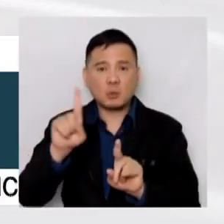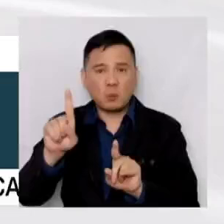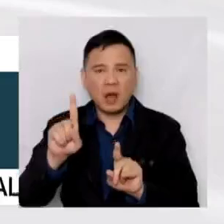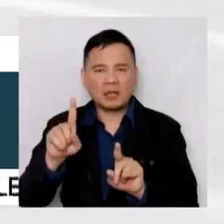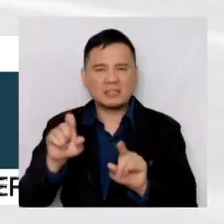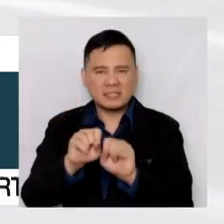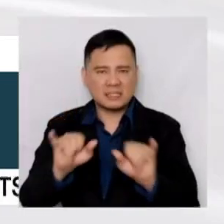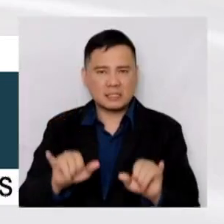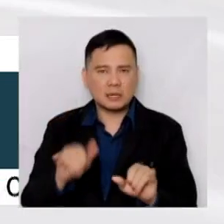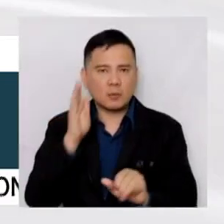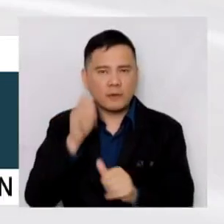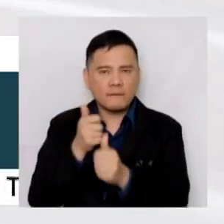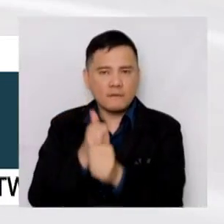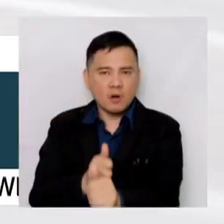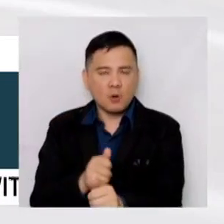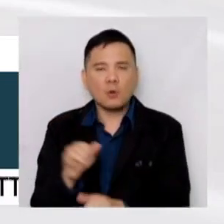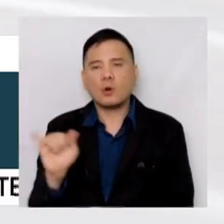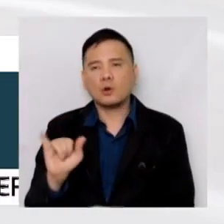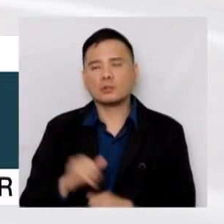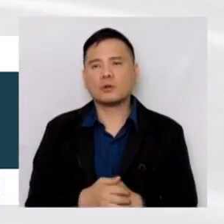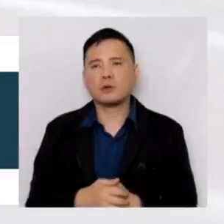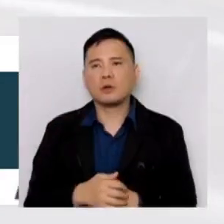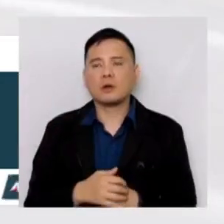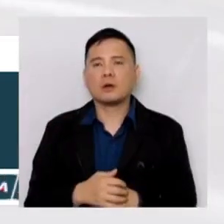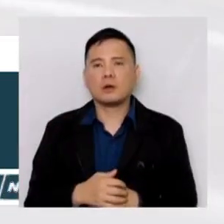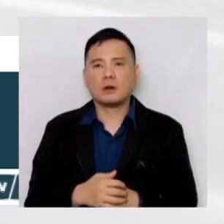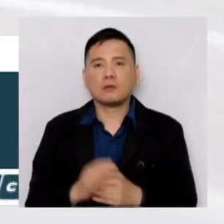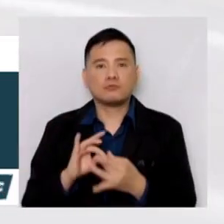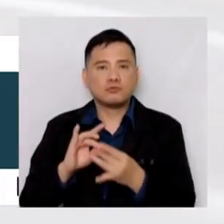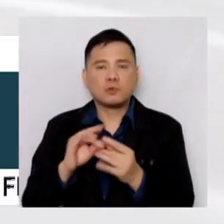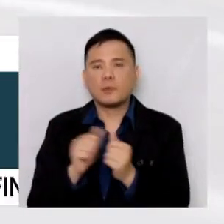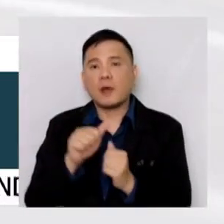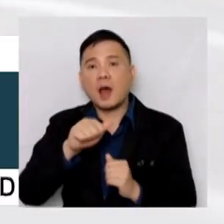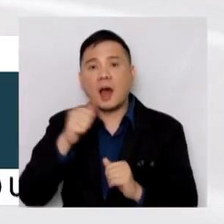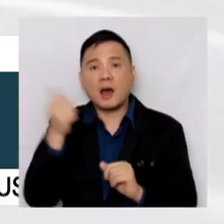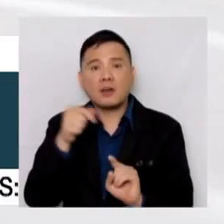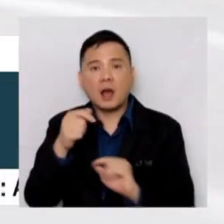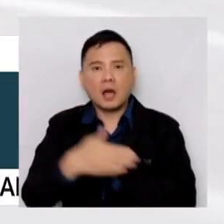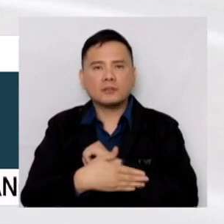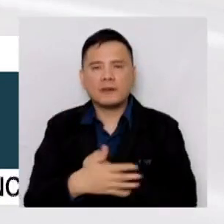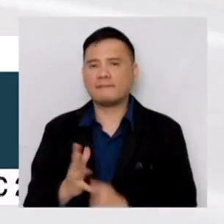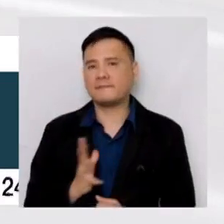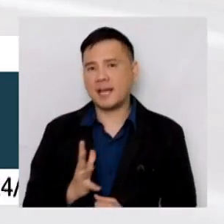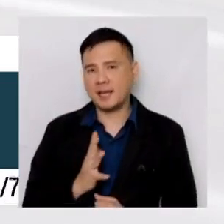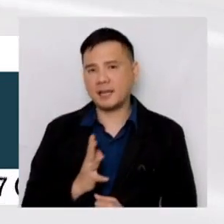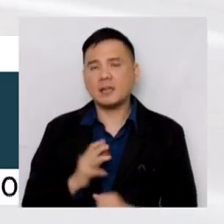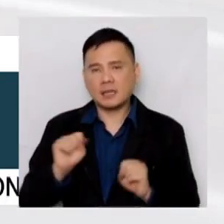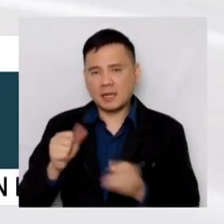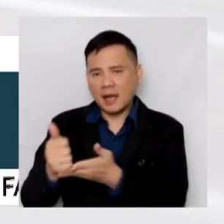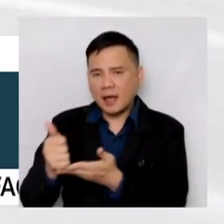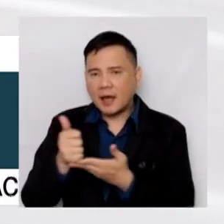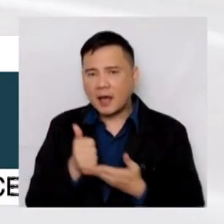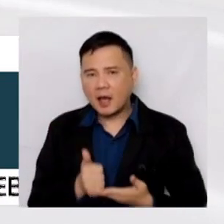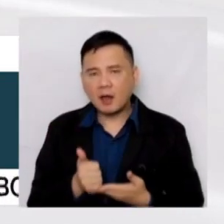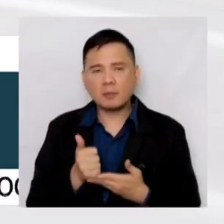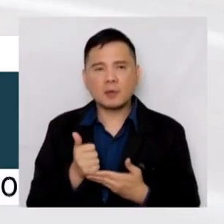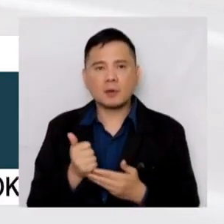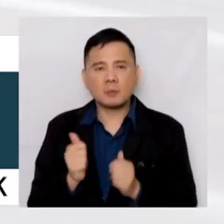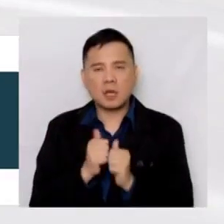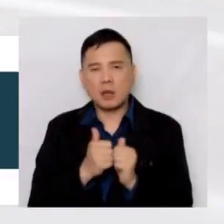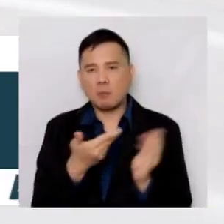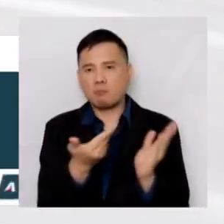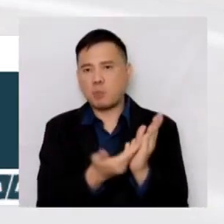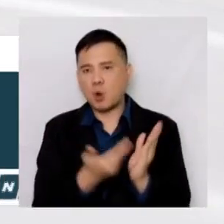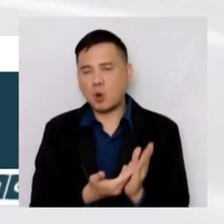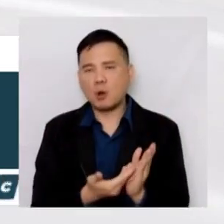I believe we can have a strategic cooperation, let's say, with countries with other claimants. Why? Because it could help us in terms of being able to take